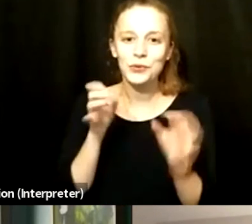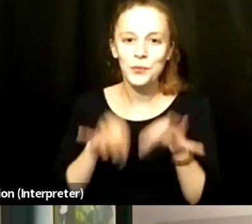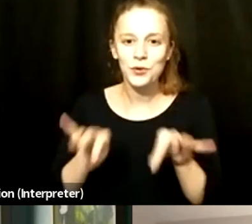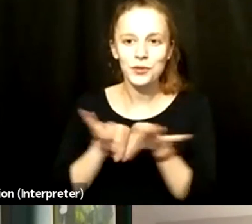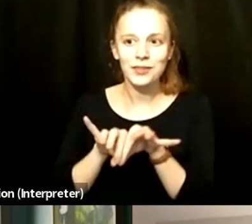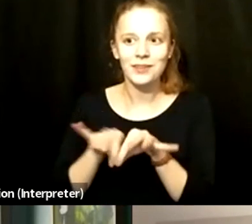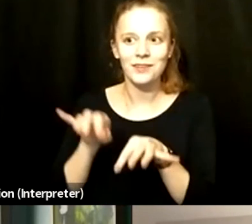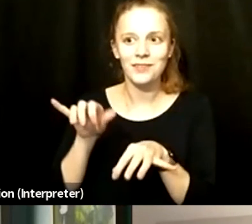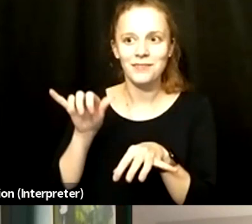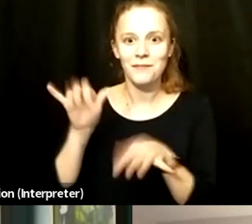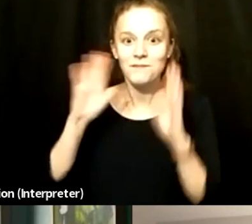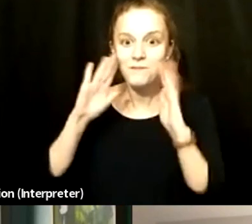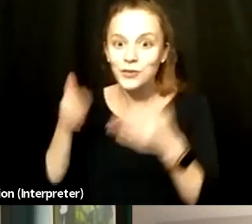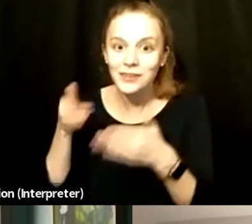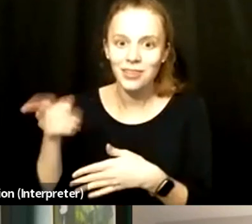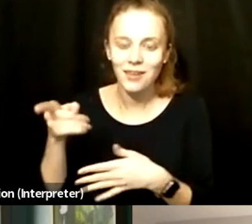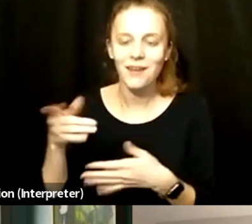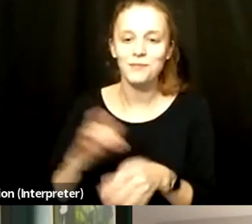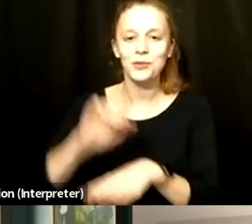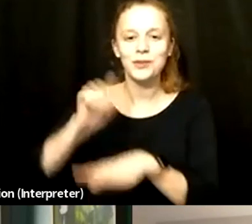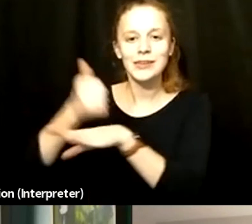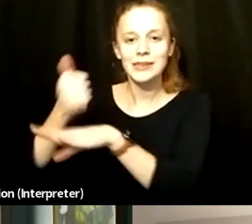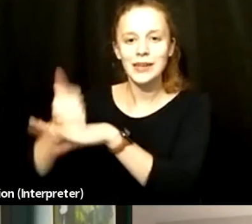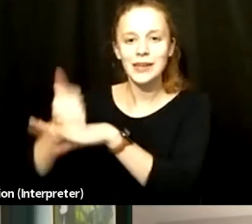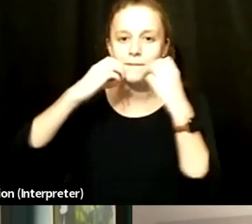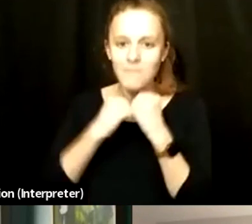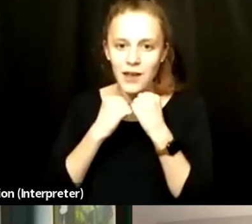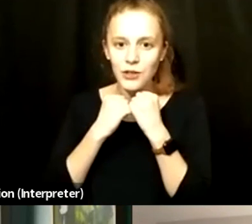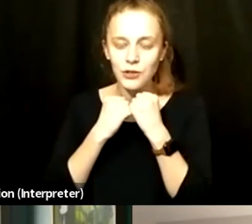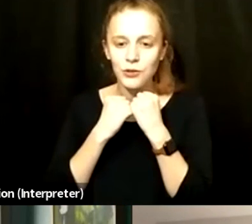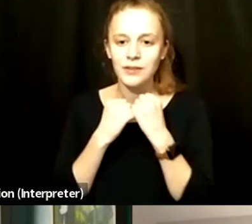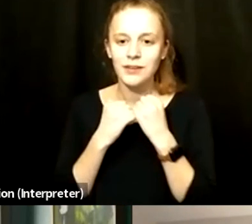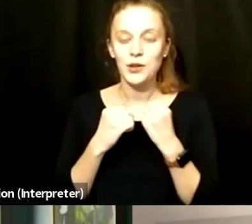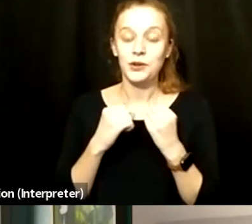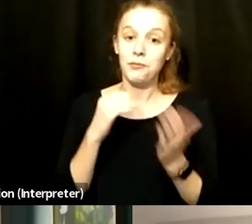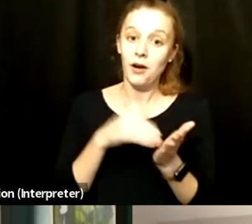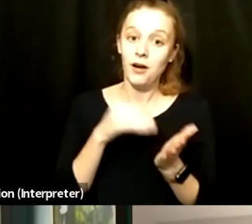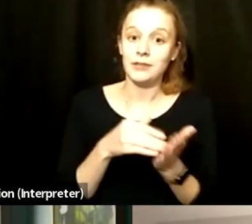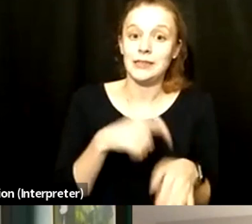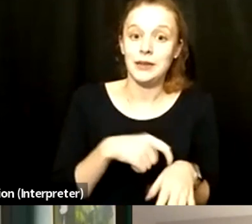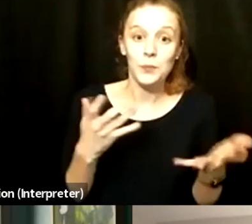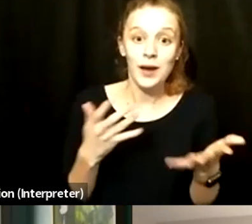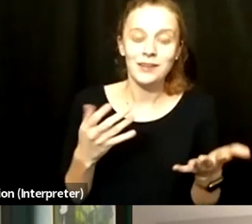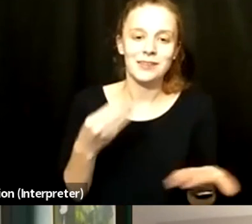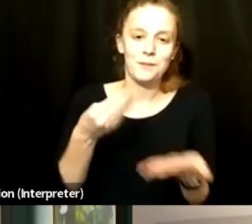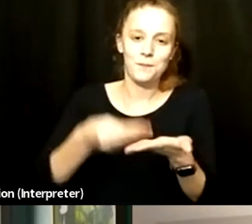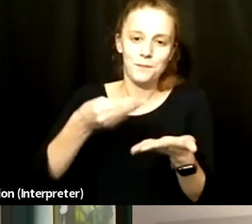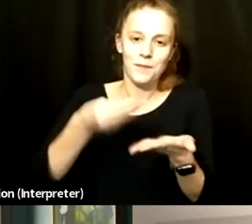values, and often it's monetary values on people's